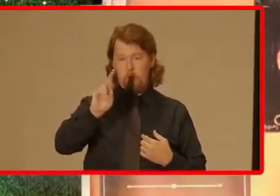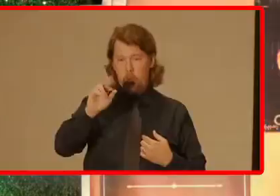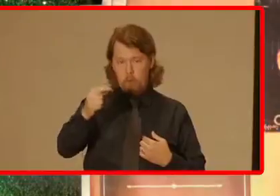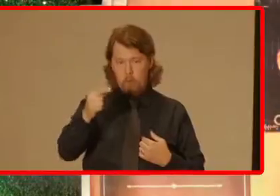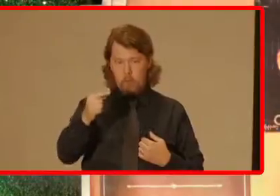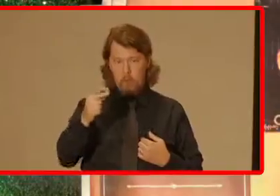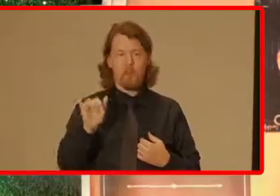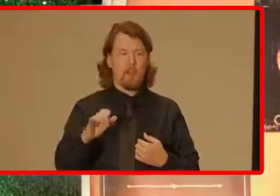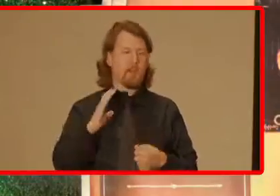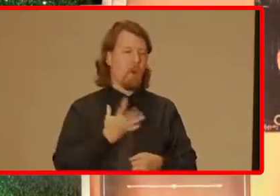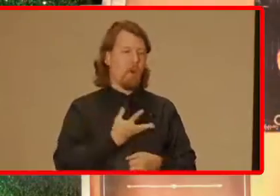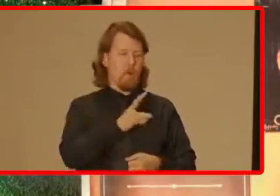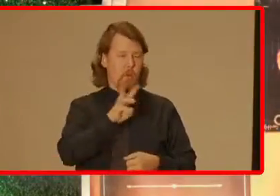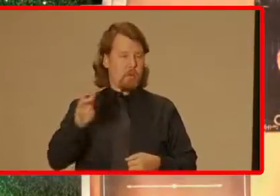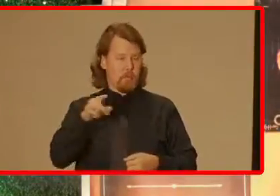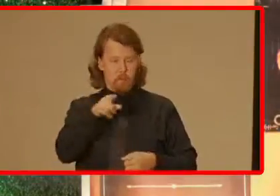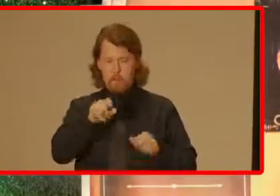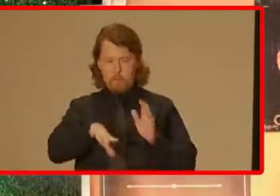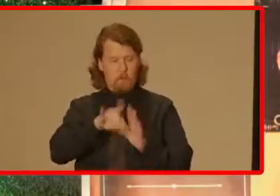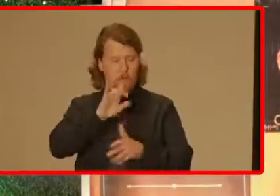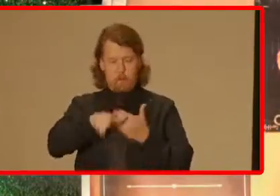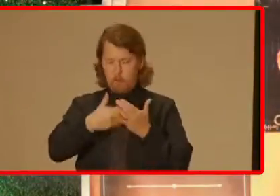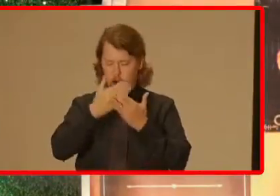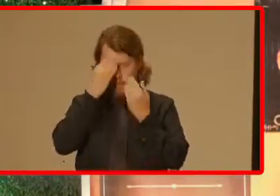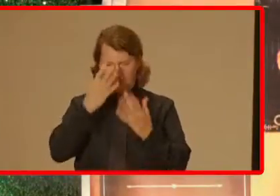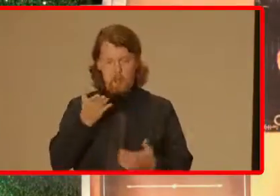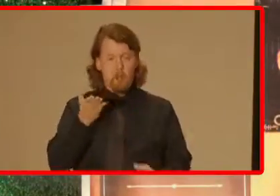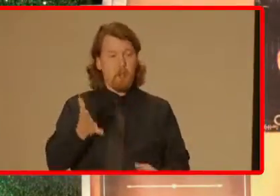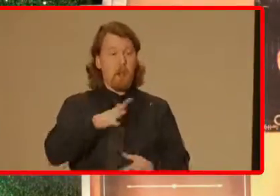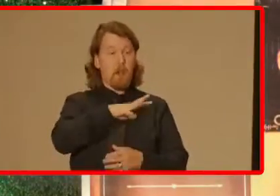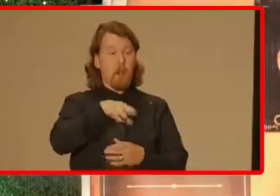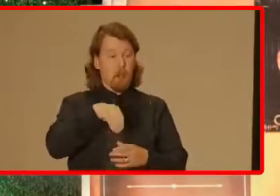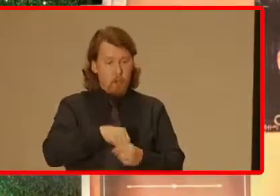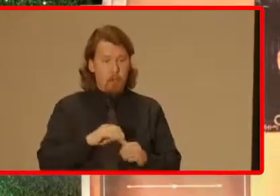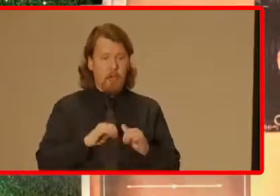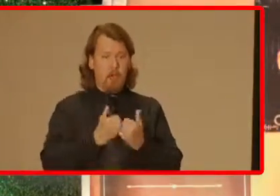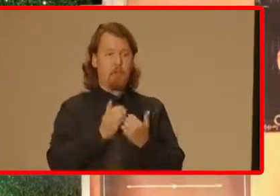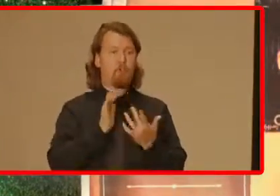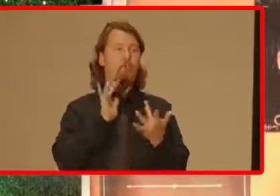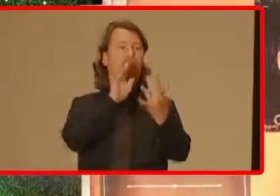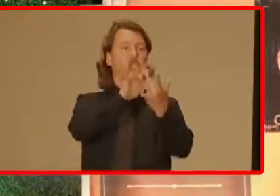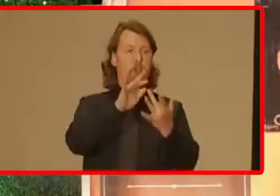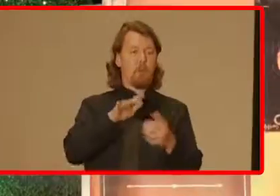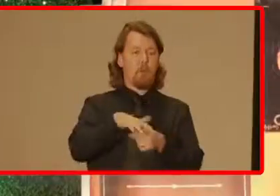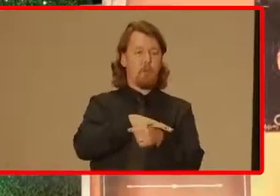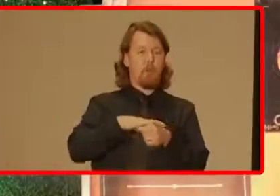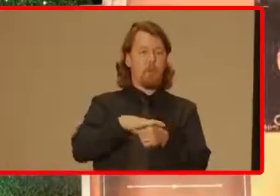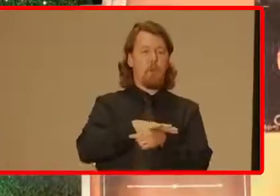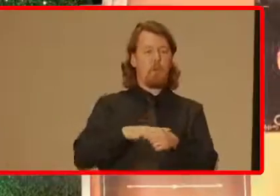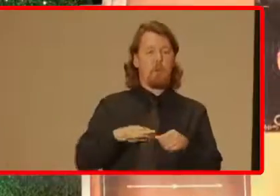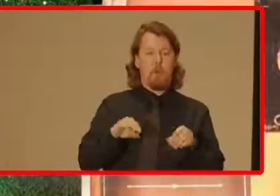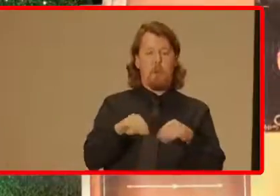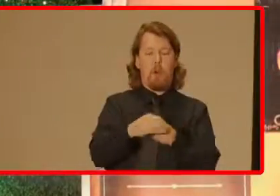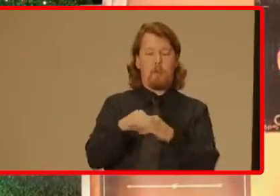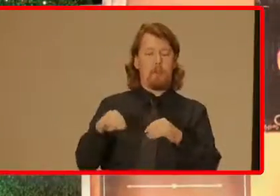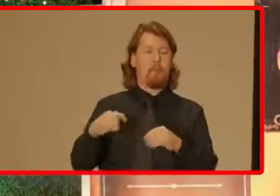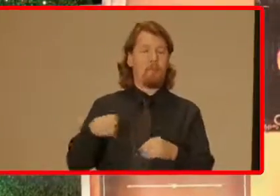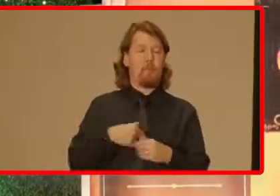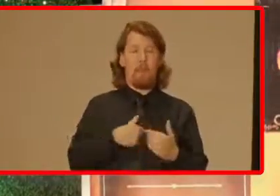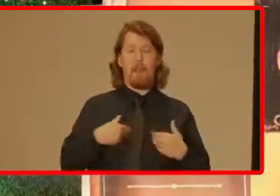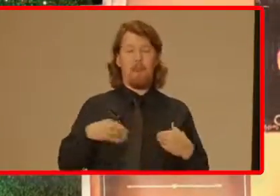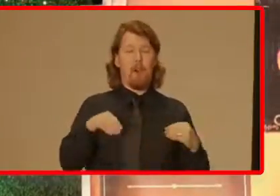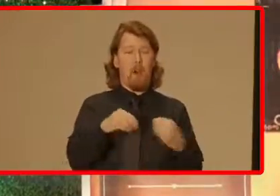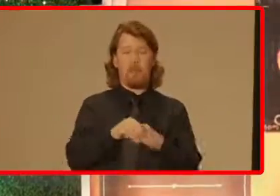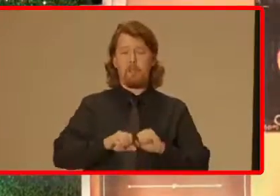rehabworks.org, and you can find all the information there, as including how to reach out to those local offices. We have offices all across the